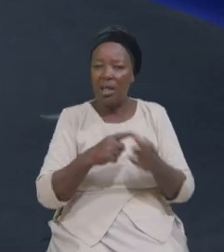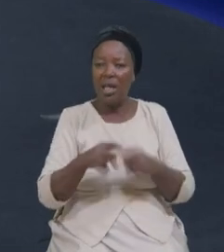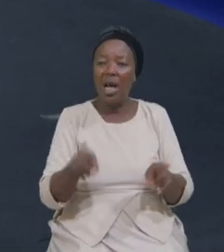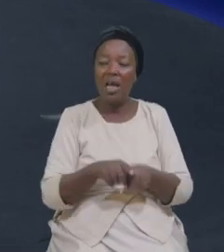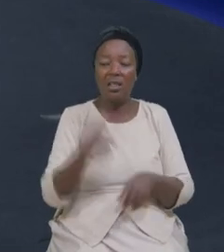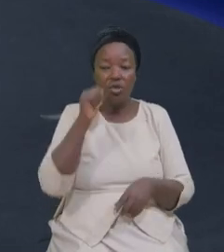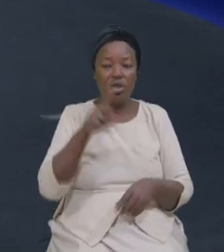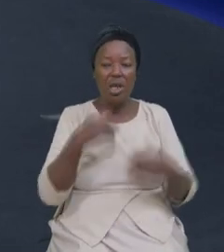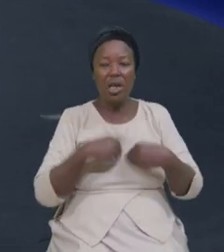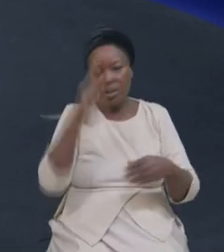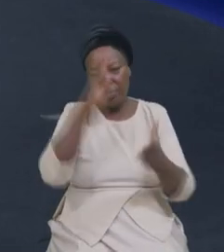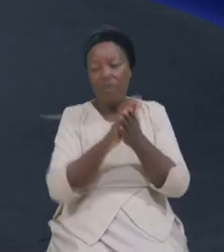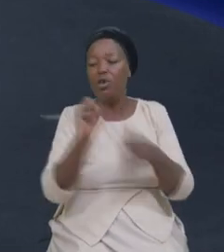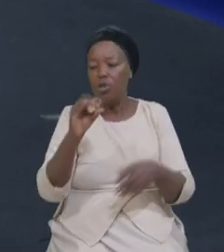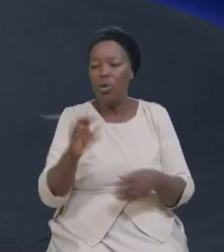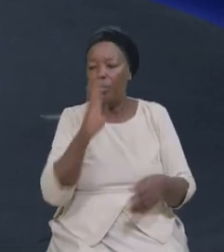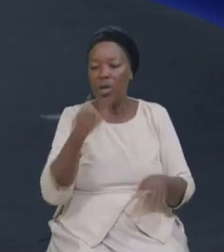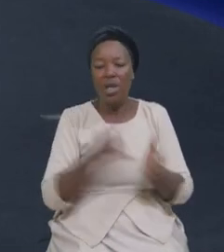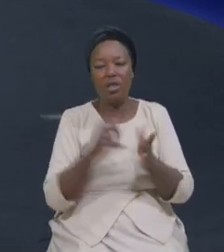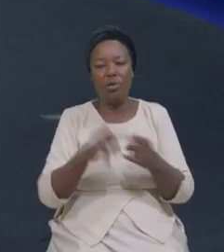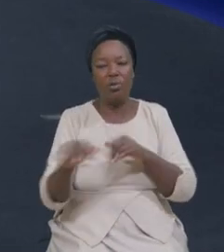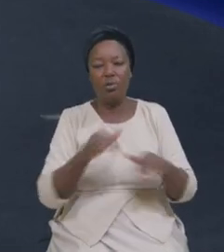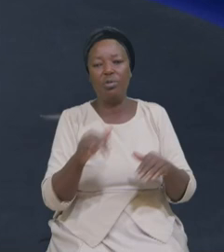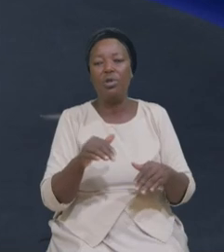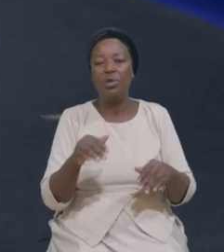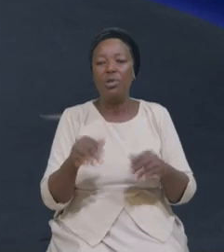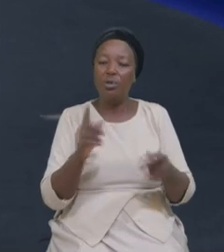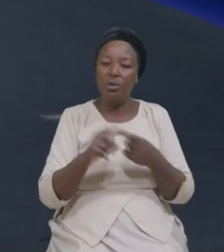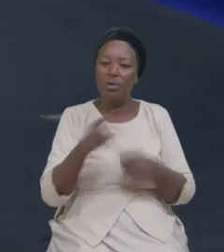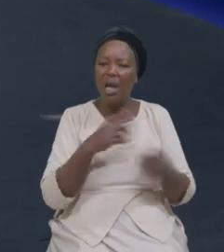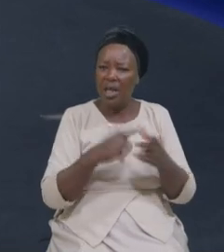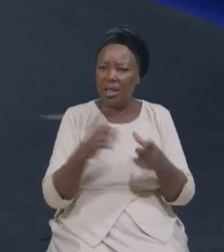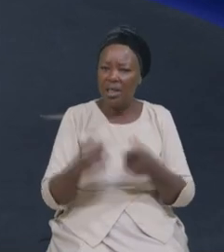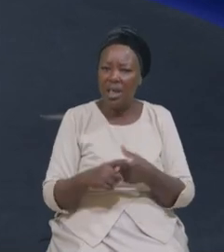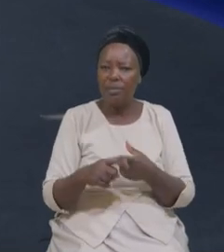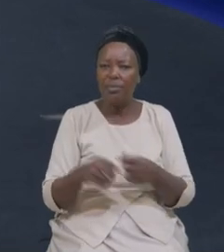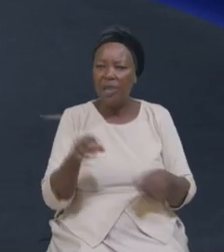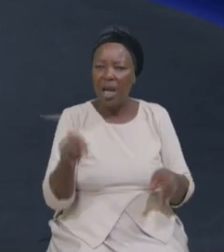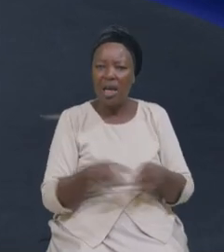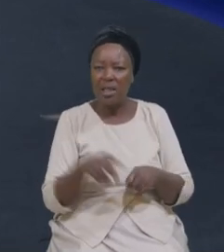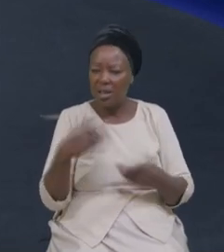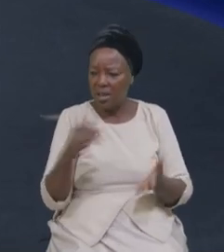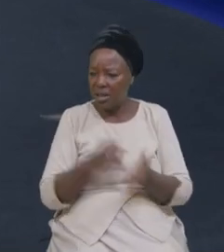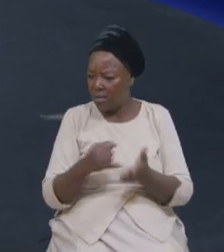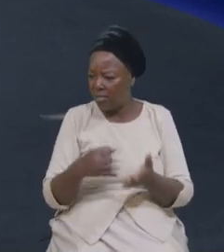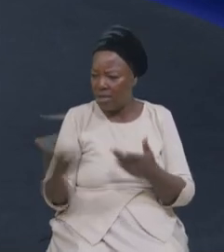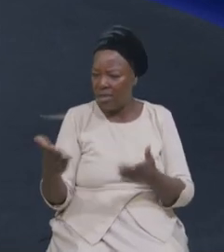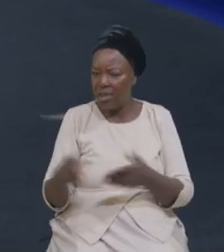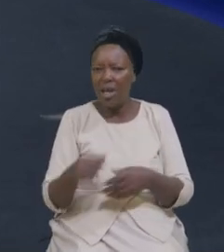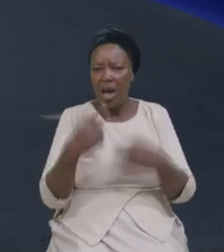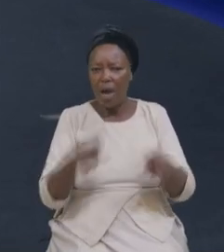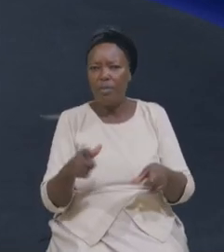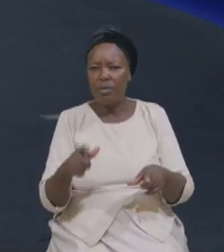be it unto you. You understand that? Not as your enemies decree, no. Not as